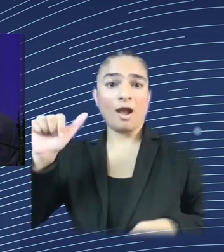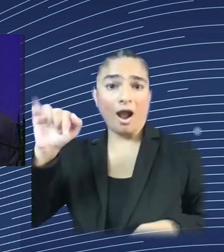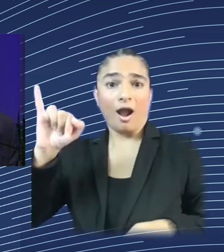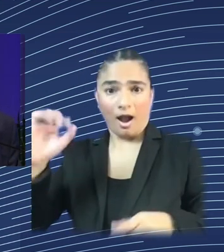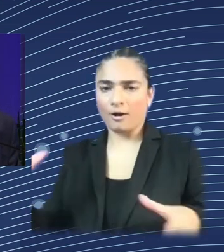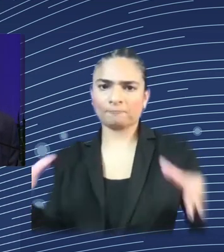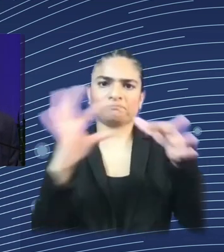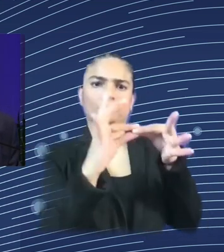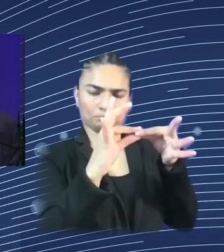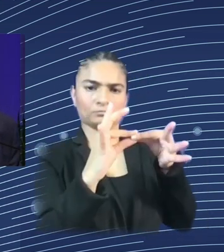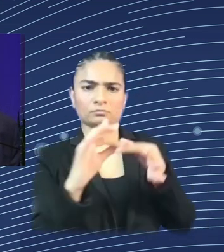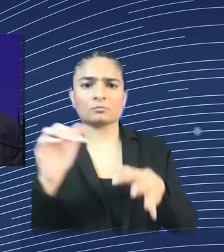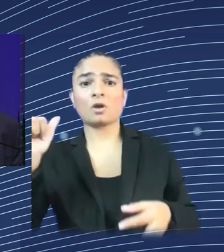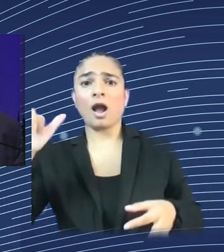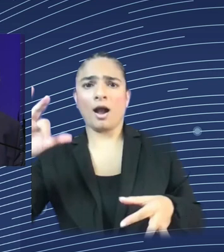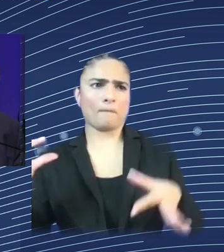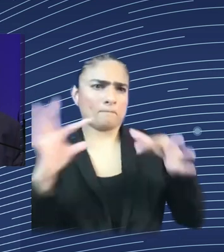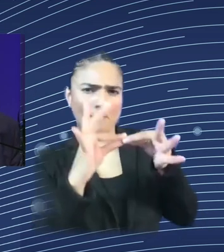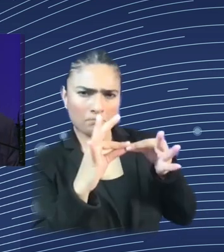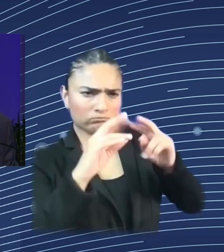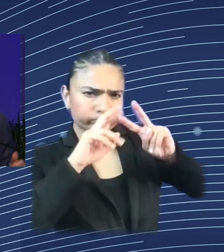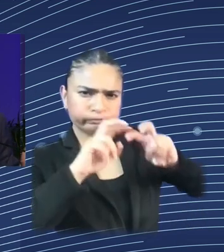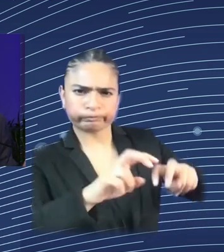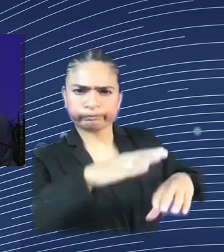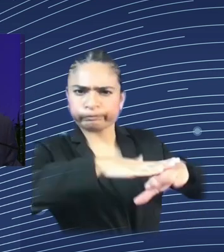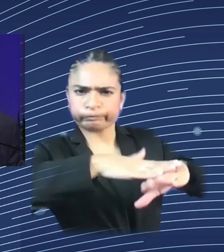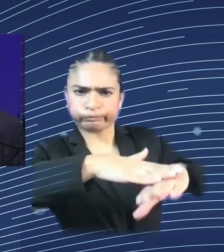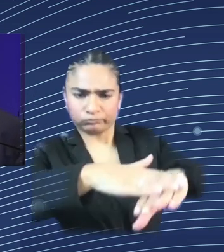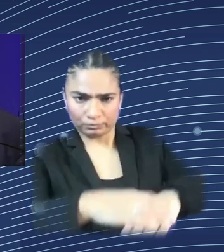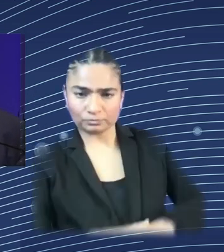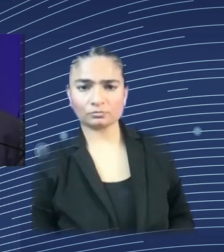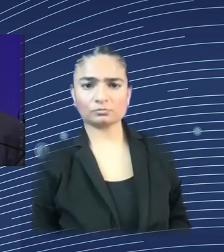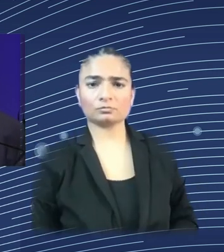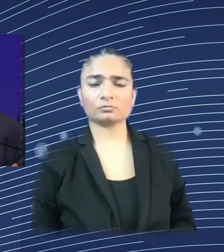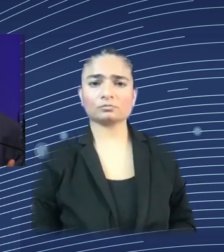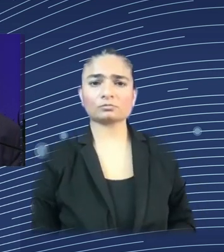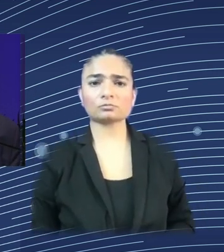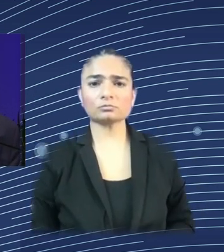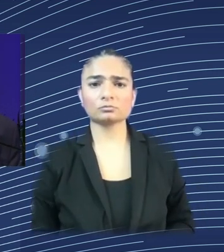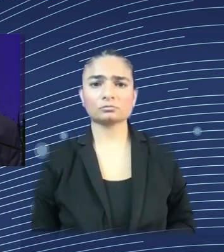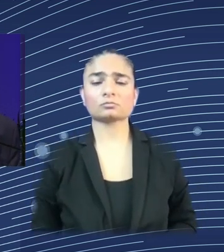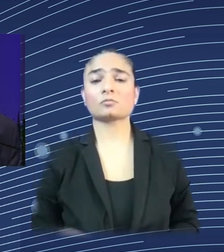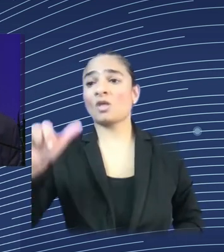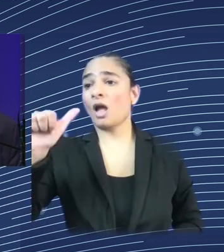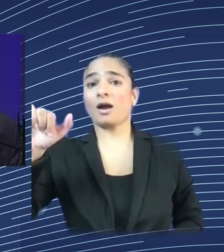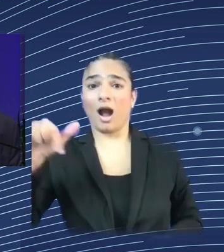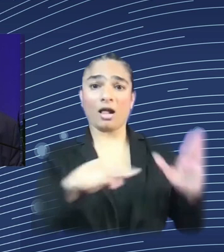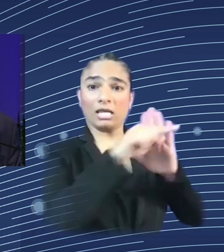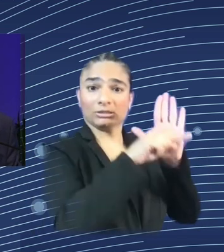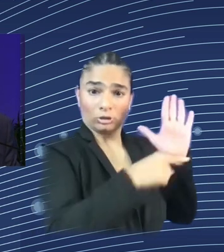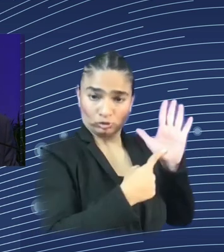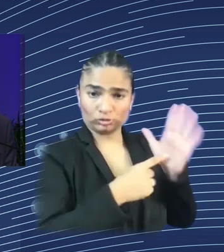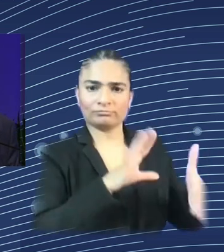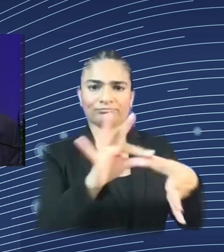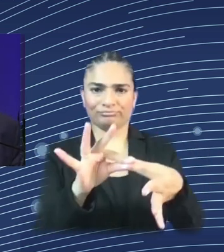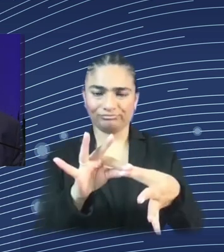element. In the selection side, of course, that's quite clear. If you are using these techniques, that